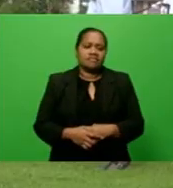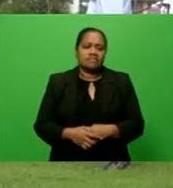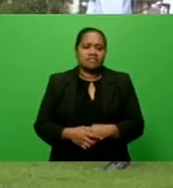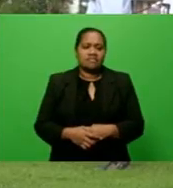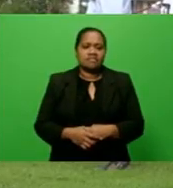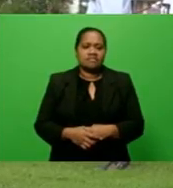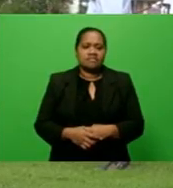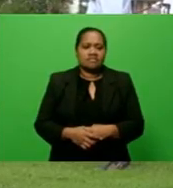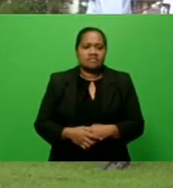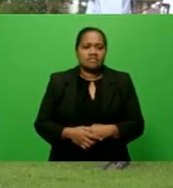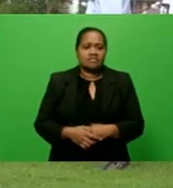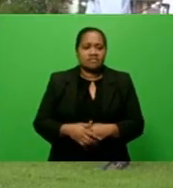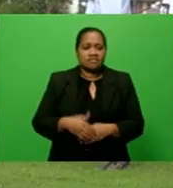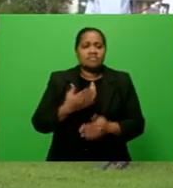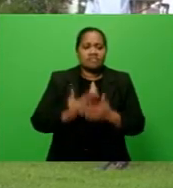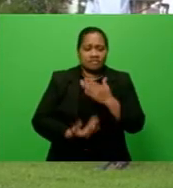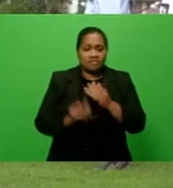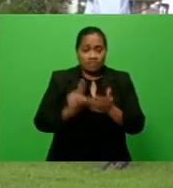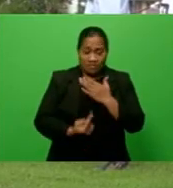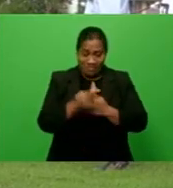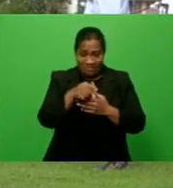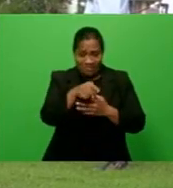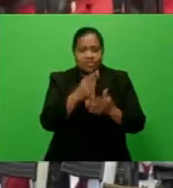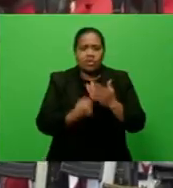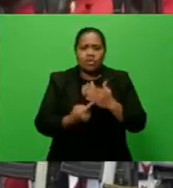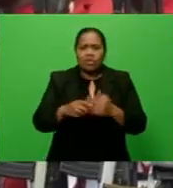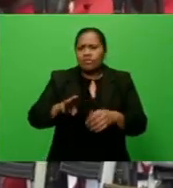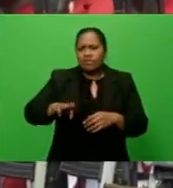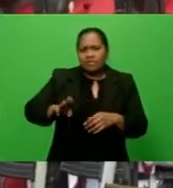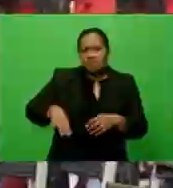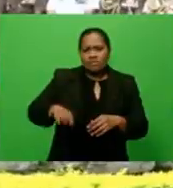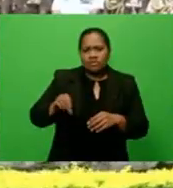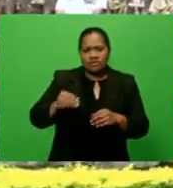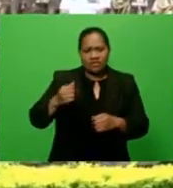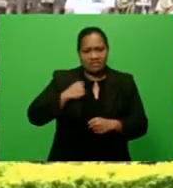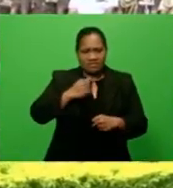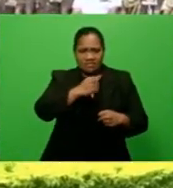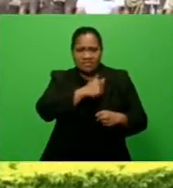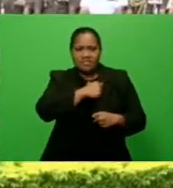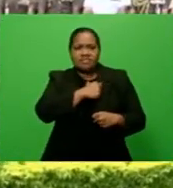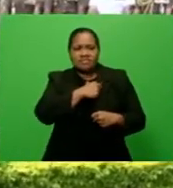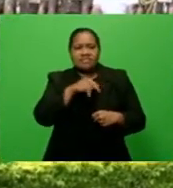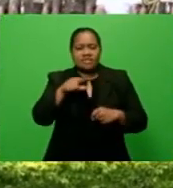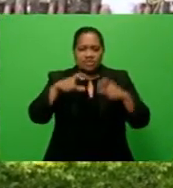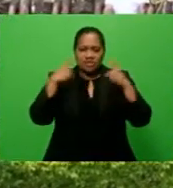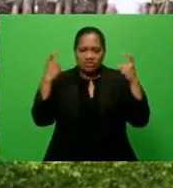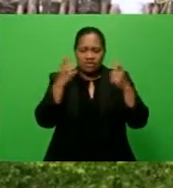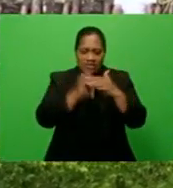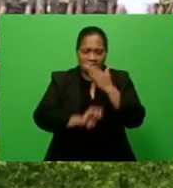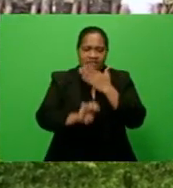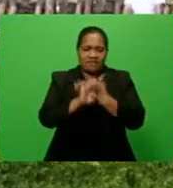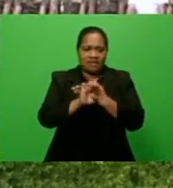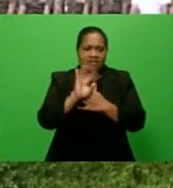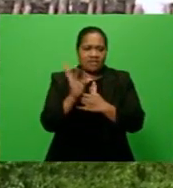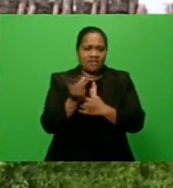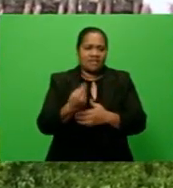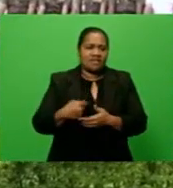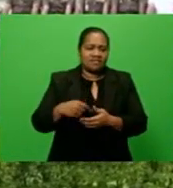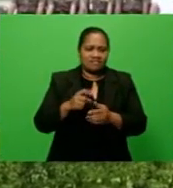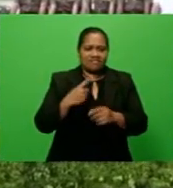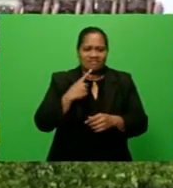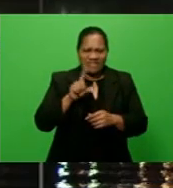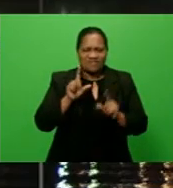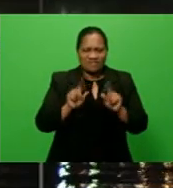by members of the Republic of the Fiji Military Force as part of the ceremonial event. Chosai Nanunga,